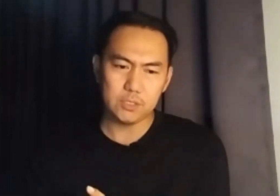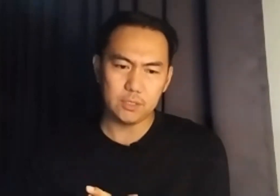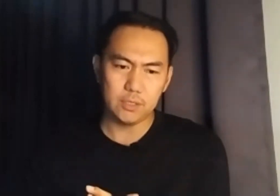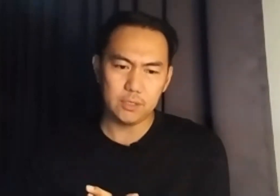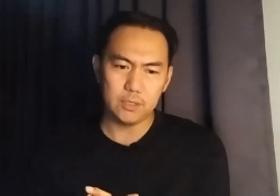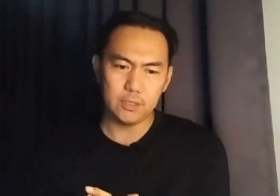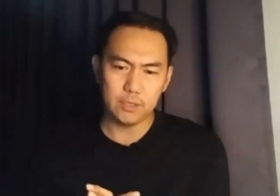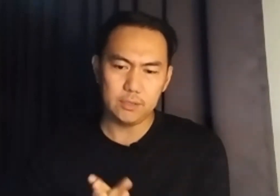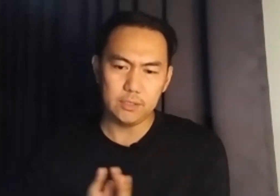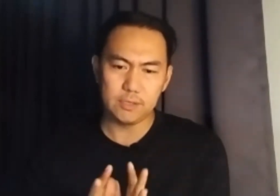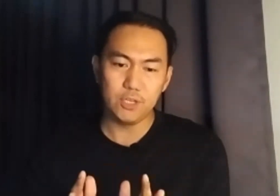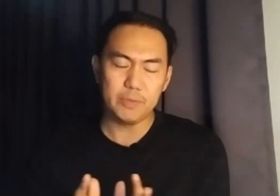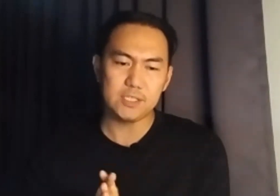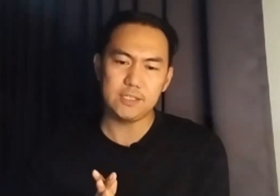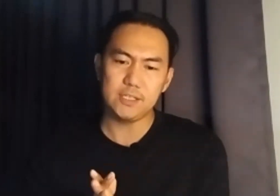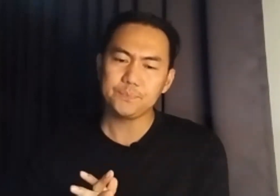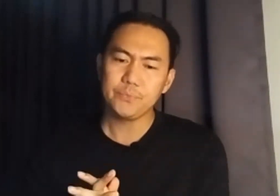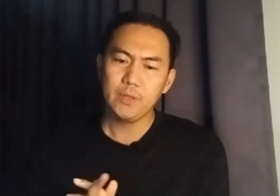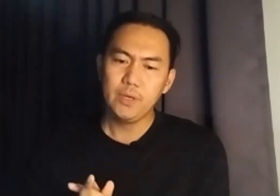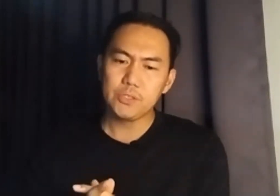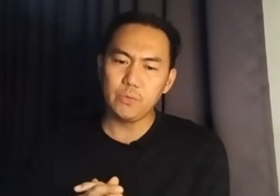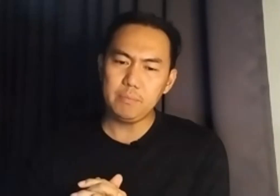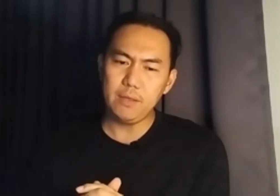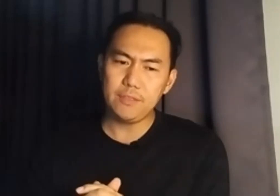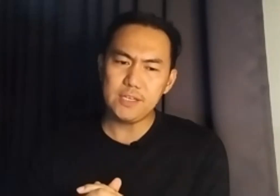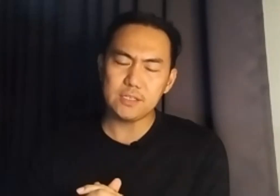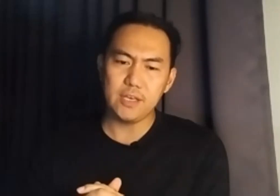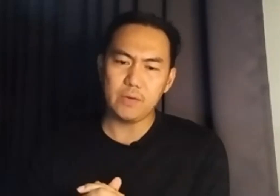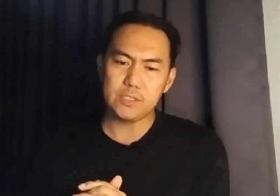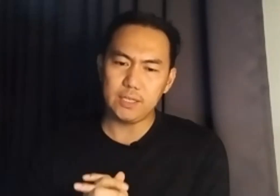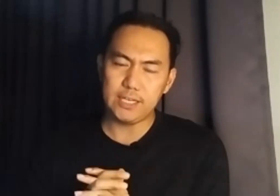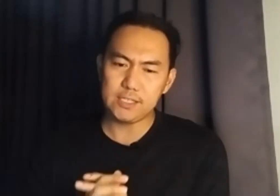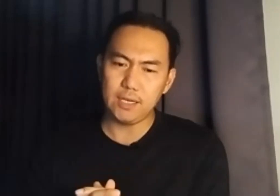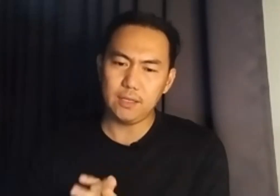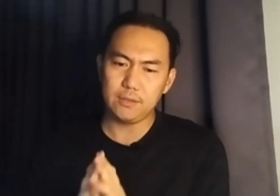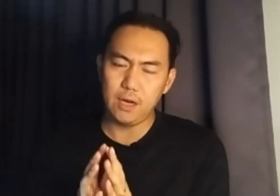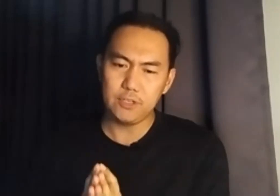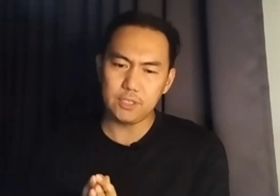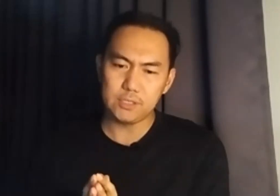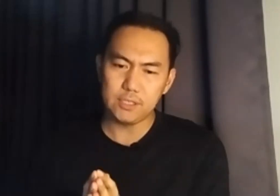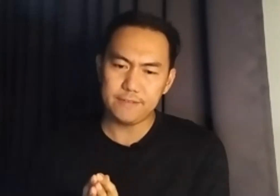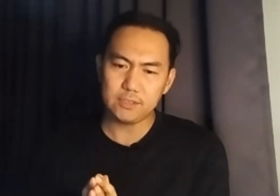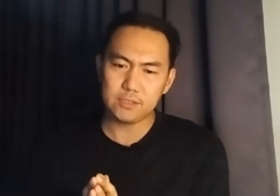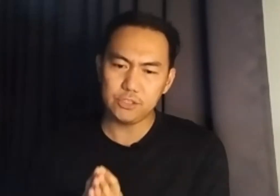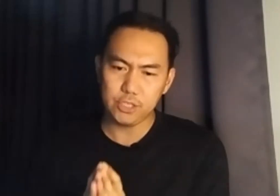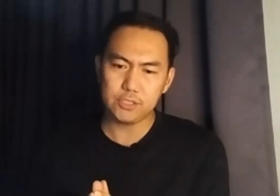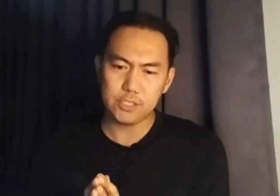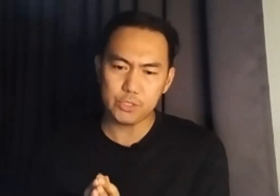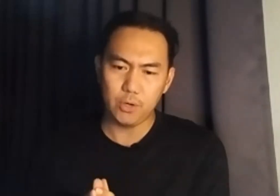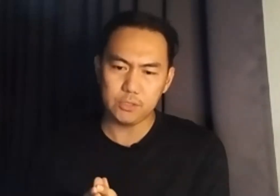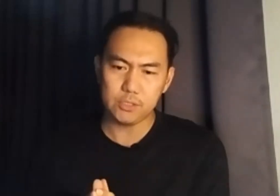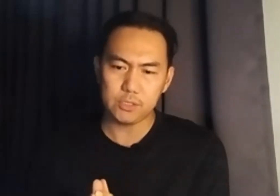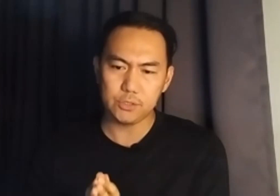was, is the Philippine setting. So my main thesis there was that I said that governance affects